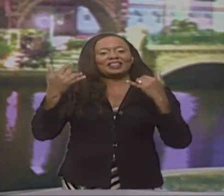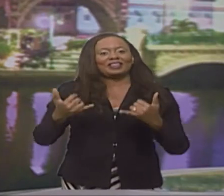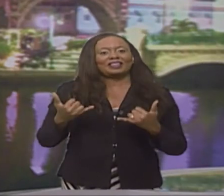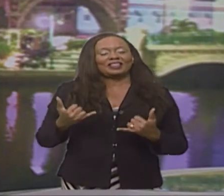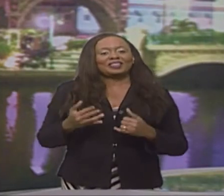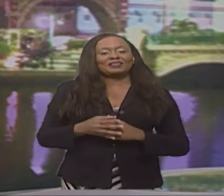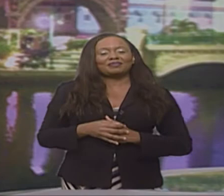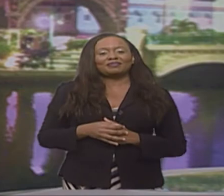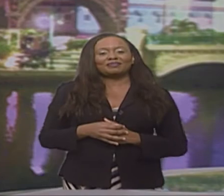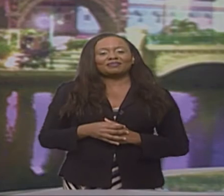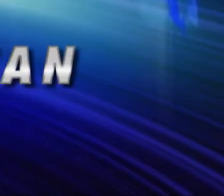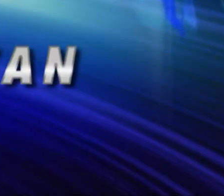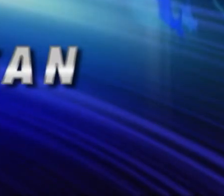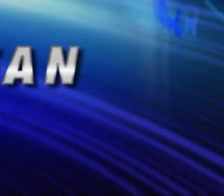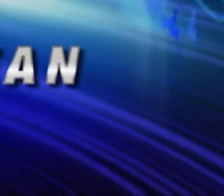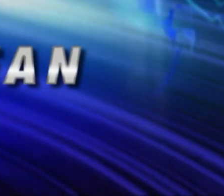making headlines across the region.